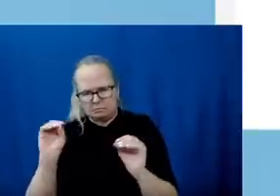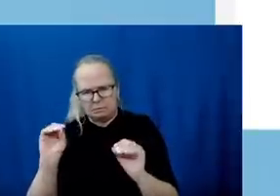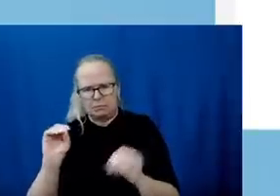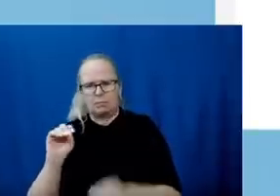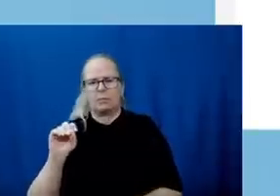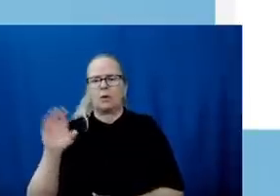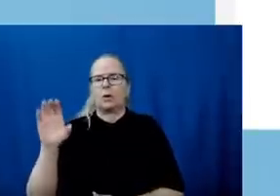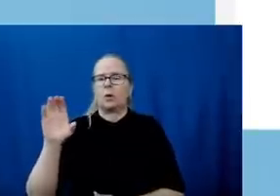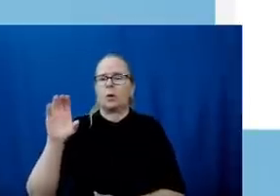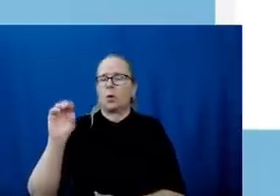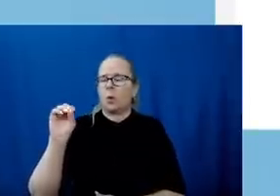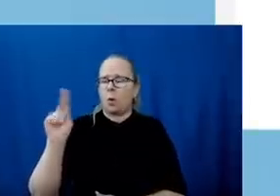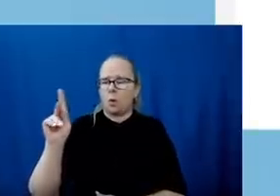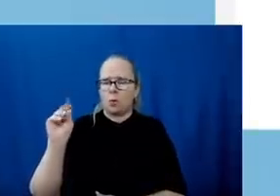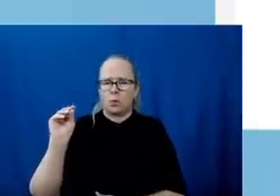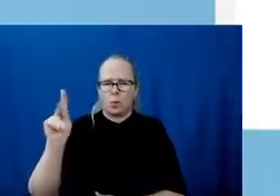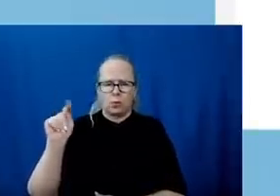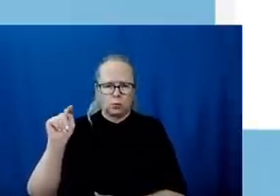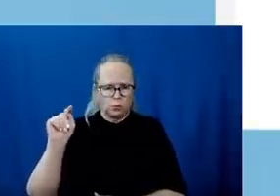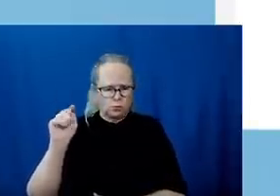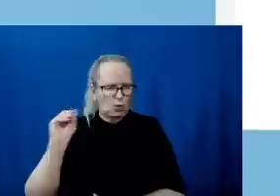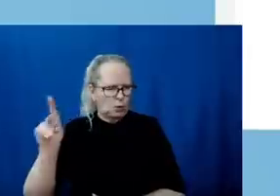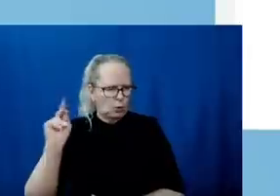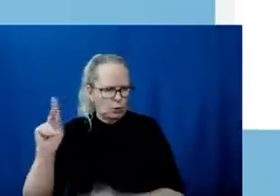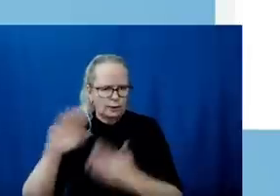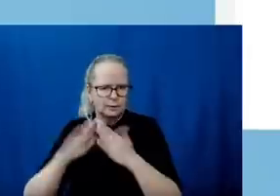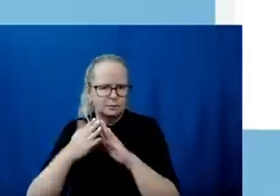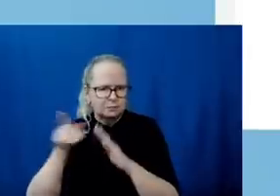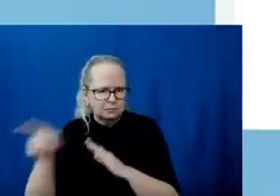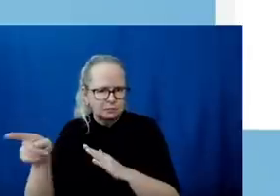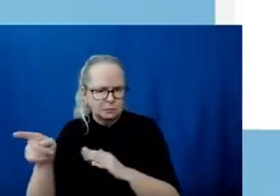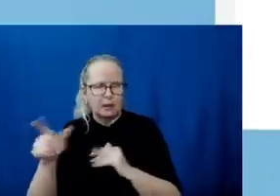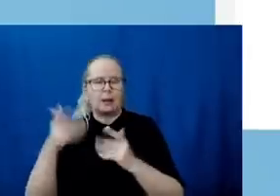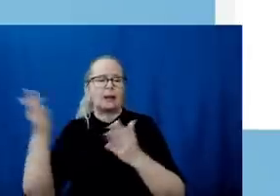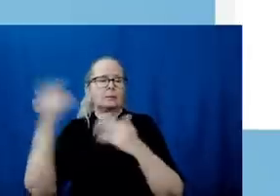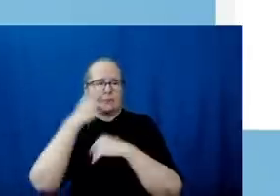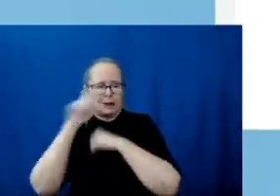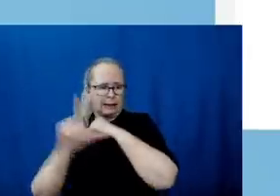you'll see that that's not occurring. Okotoks